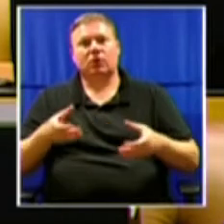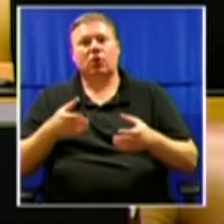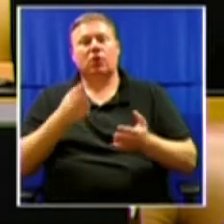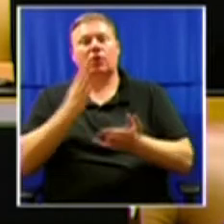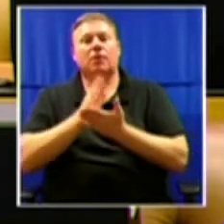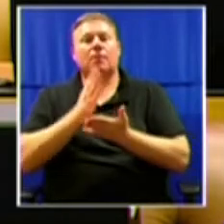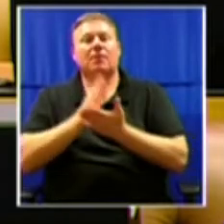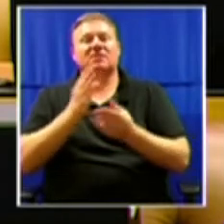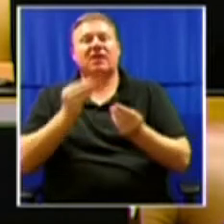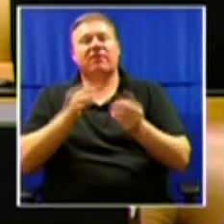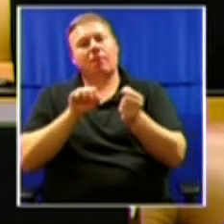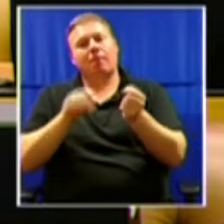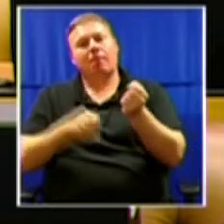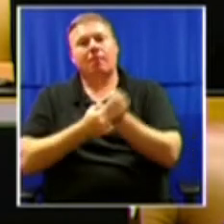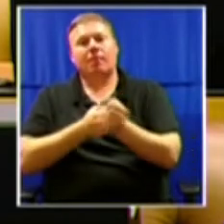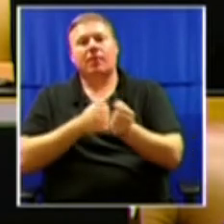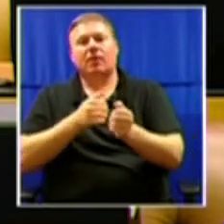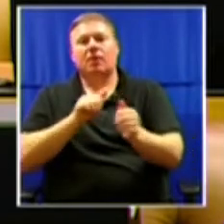some backup